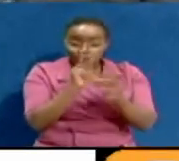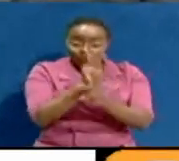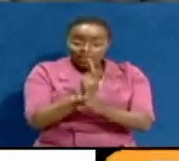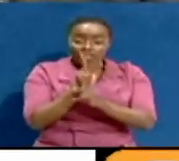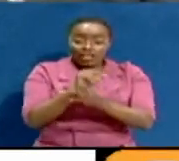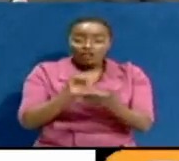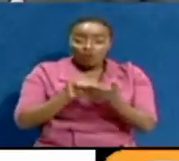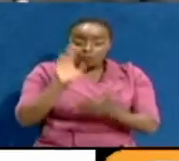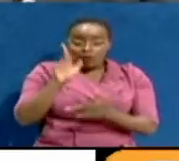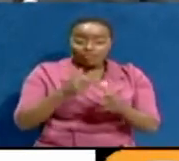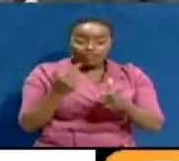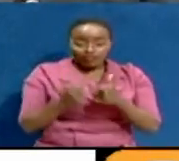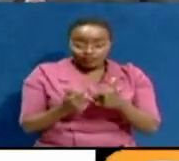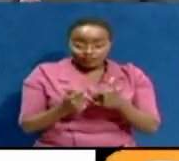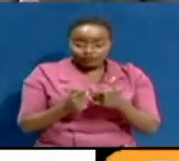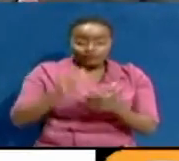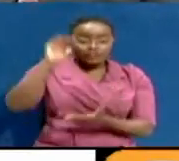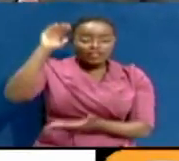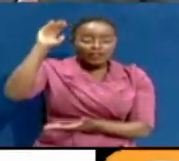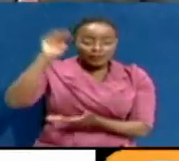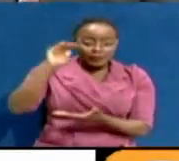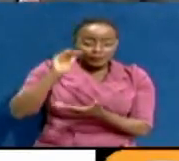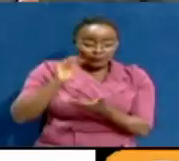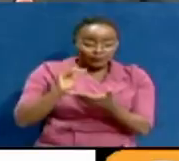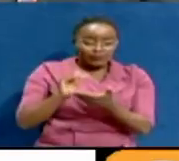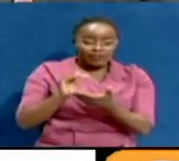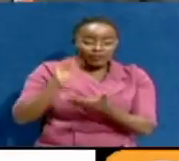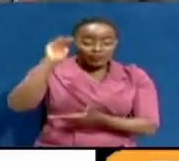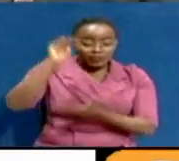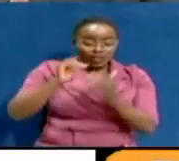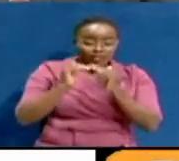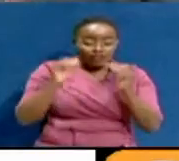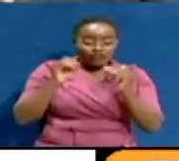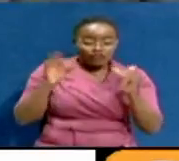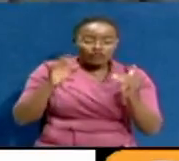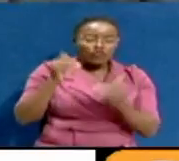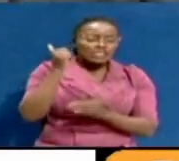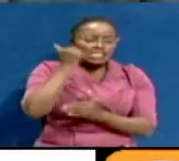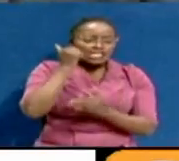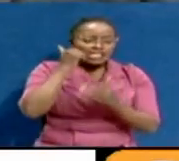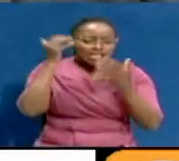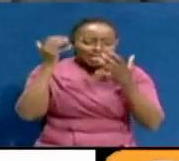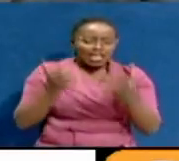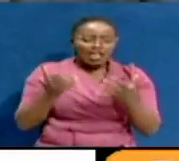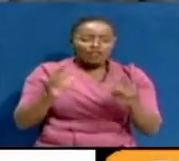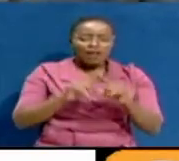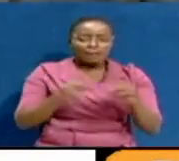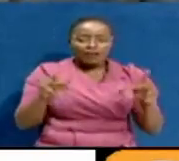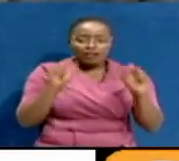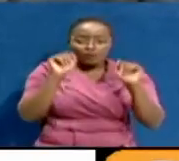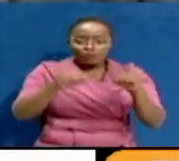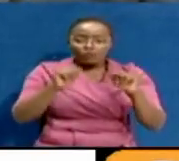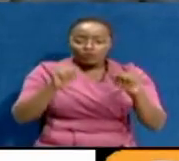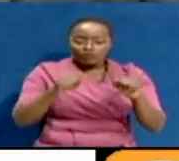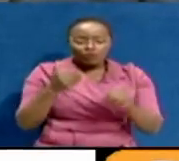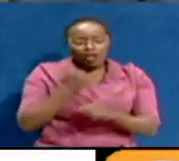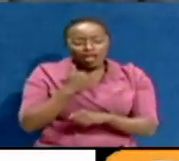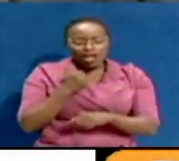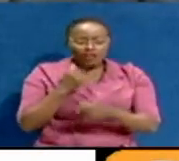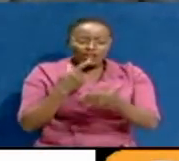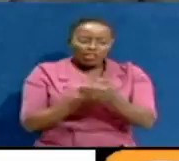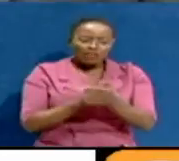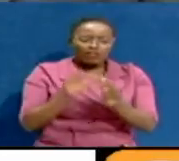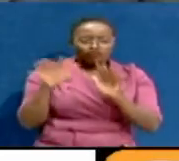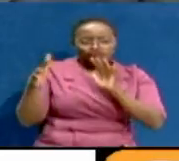care, and it reduces the levels of severe disease. However, you can still get the mild